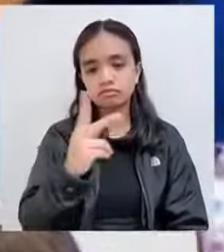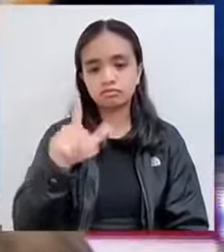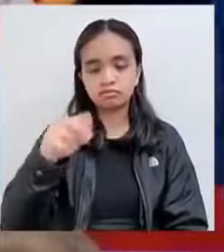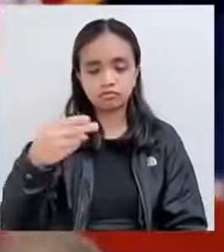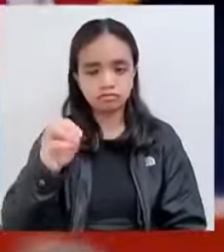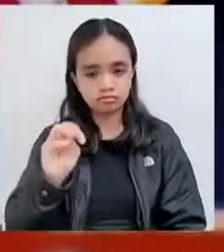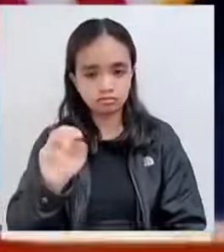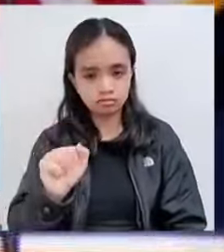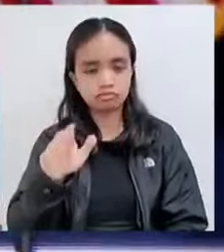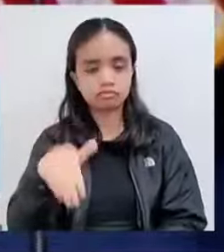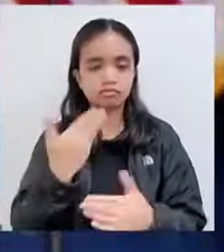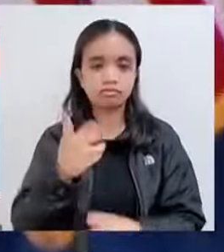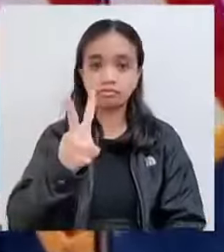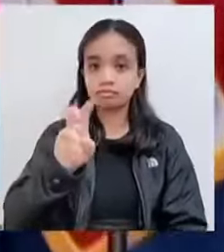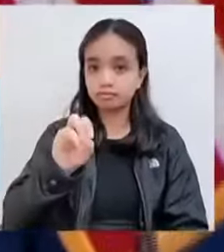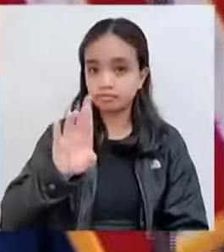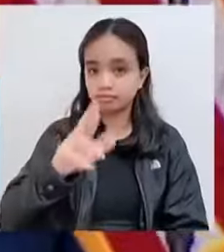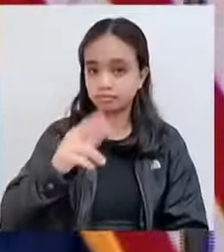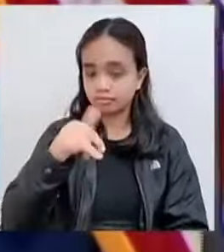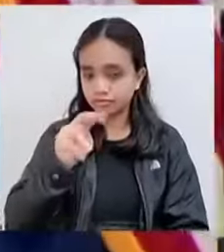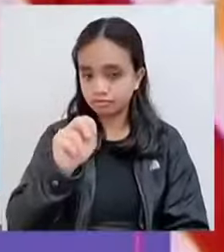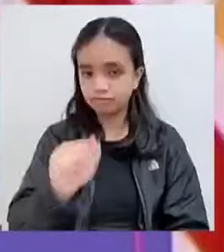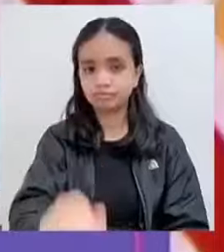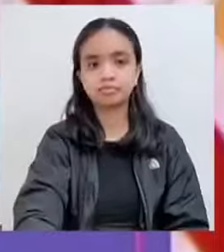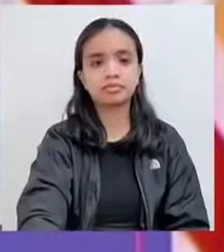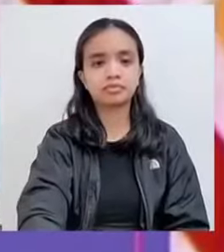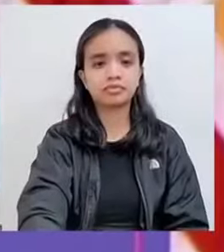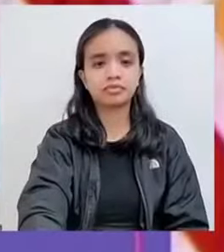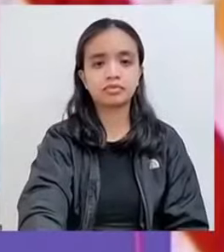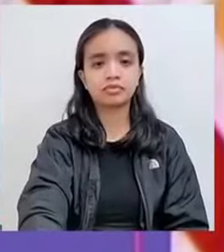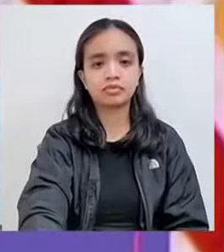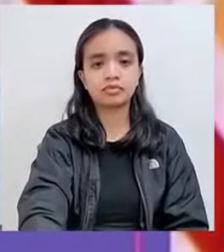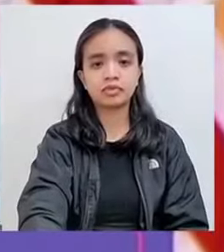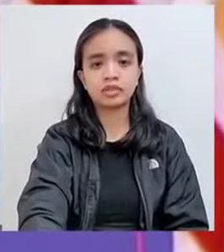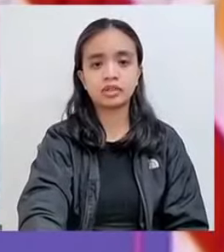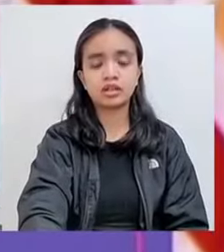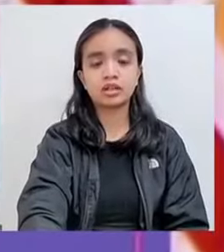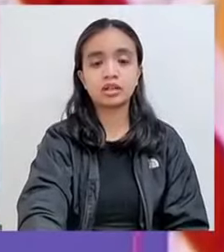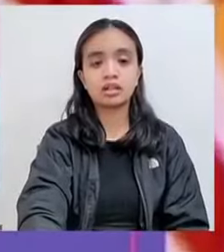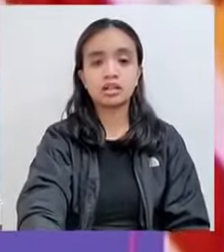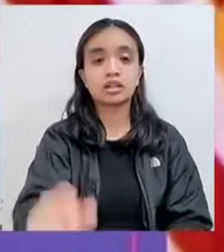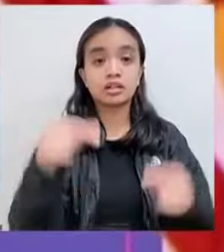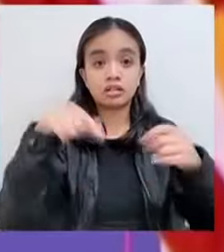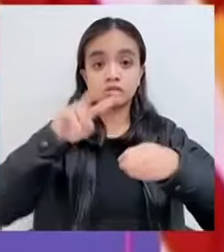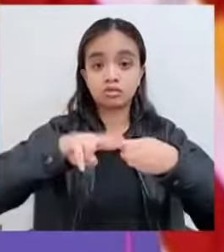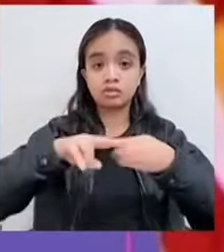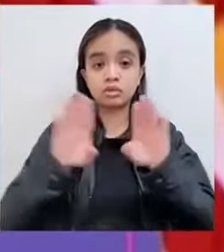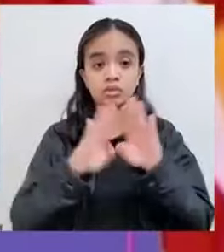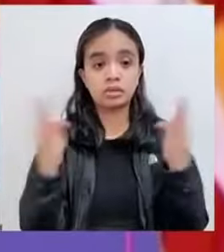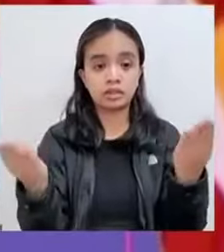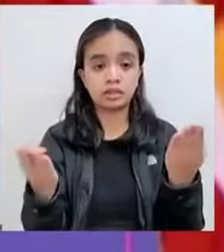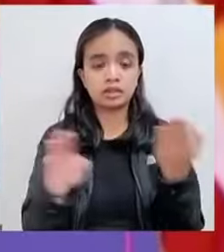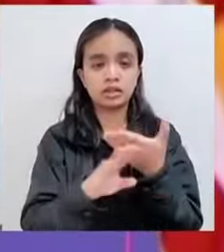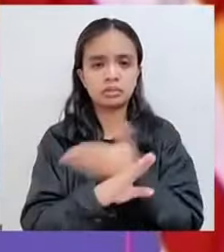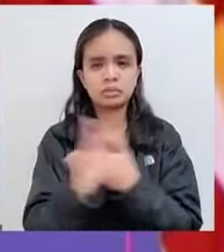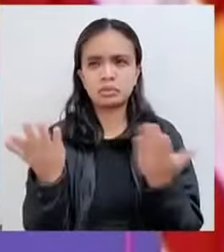Now, the polls were open here in Virginia for about 13 hours, and they closed about 4 hours